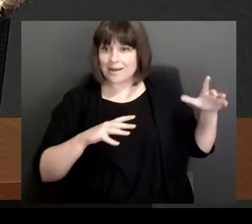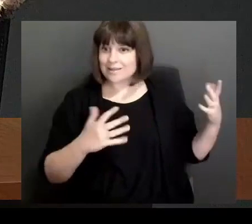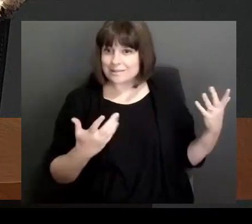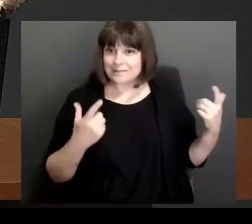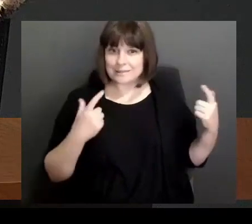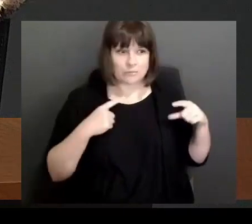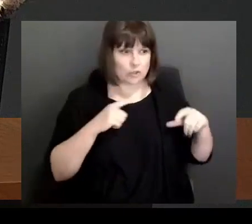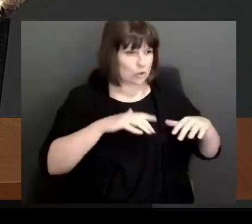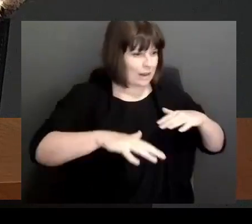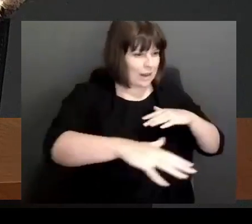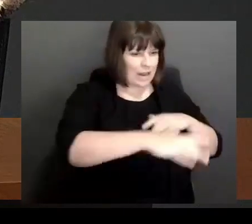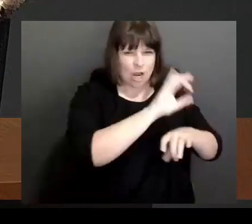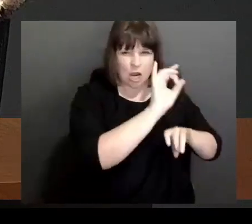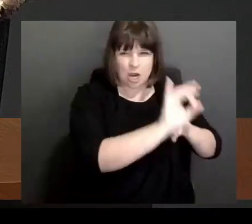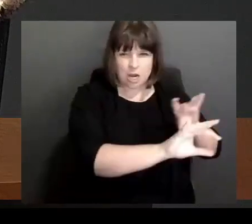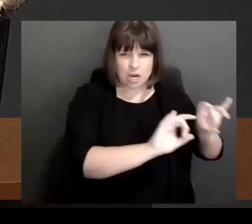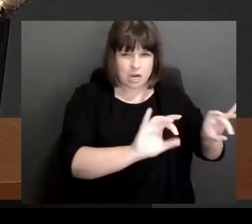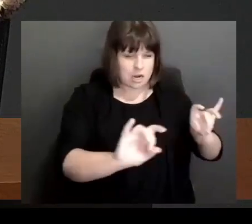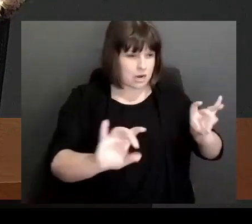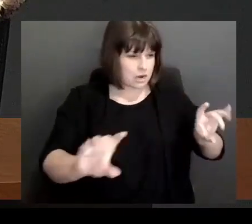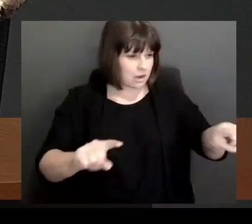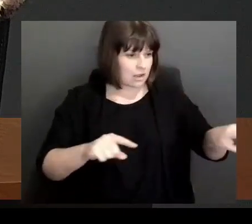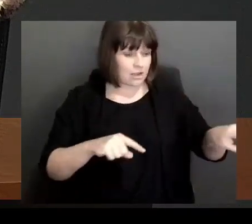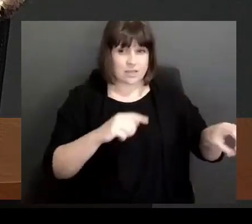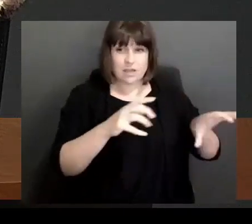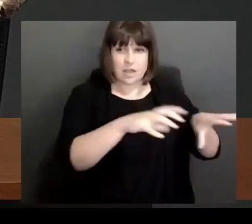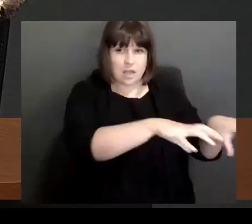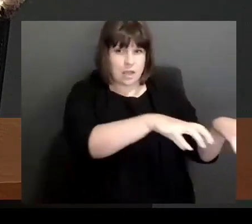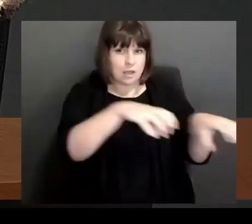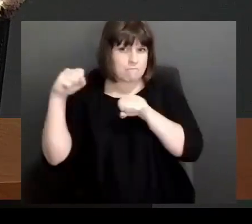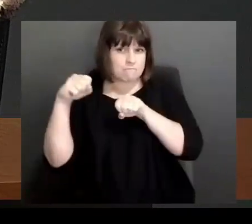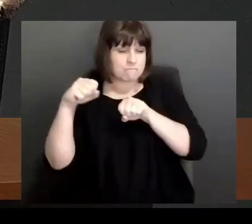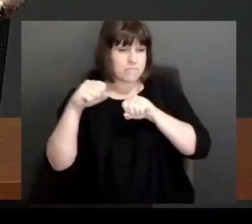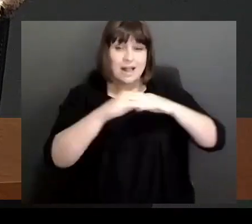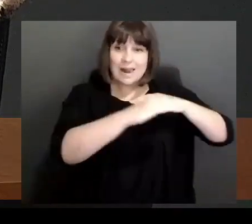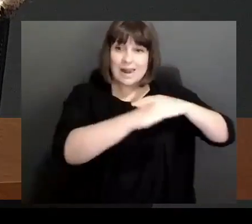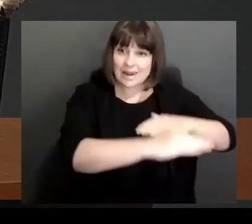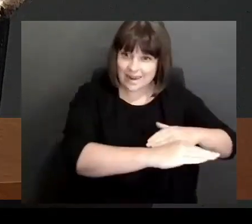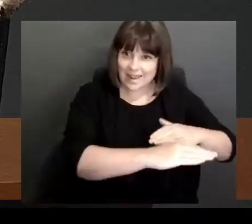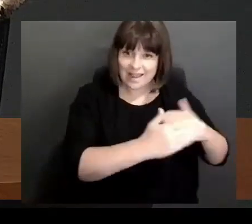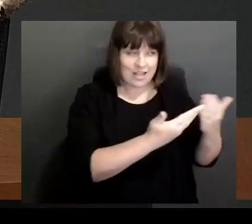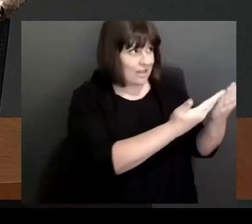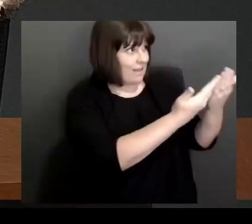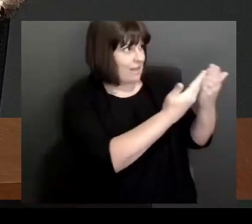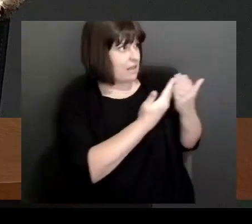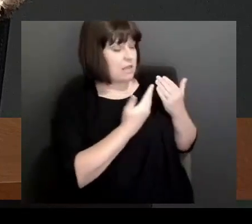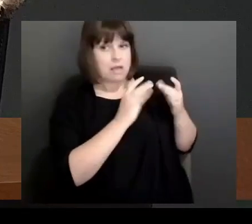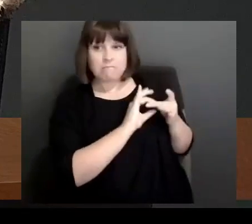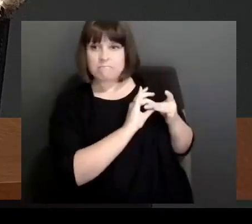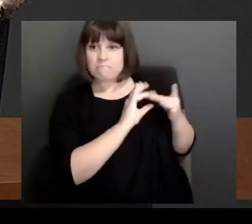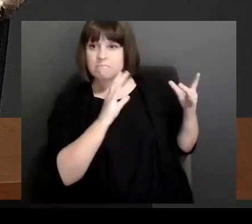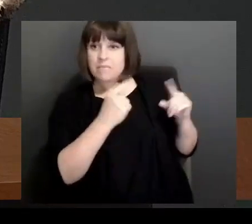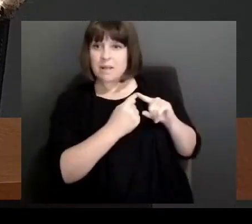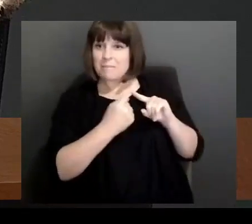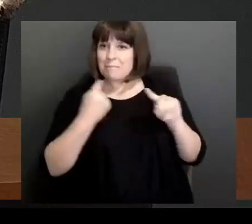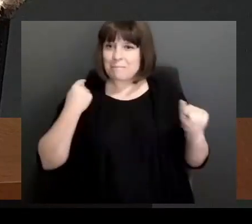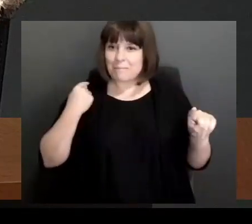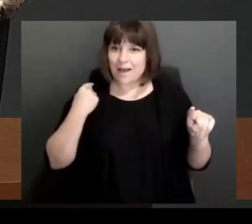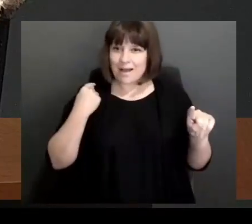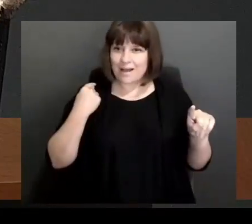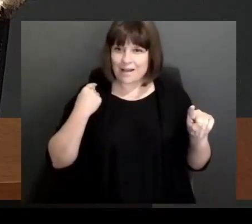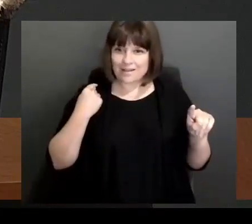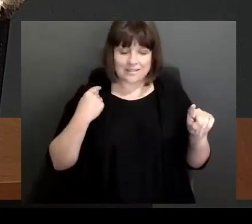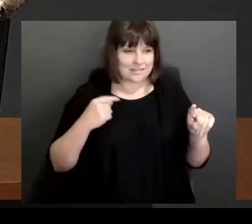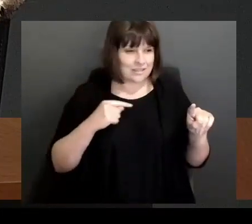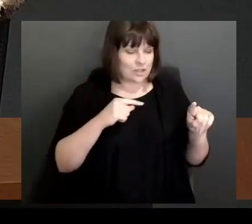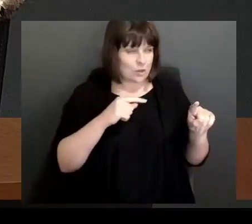of language, due to dispossession of our land, they're things we are never going to get back, that you cannot ever put a monetary